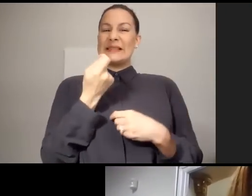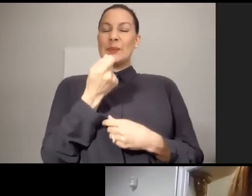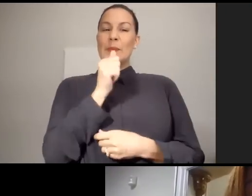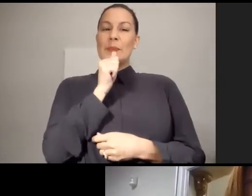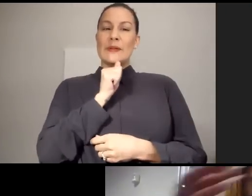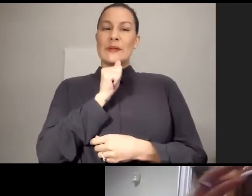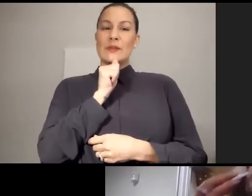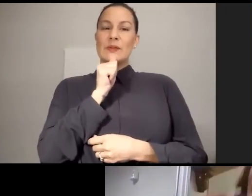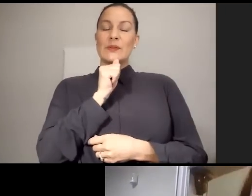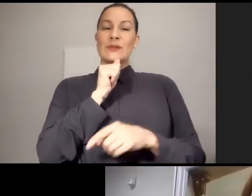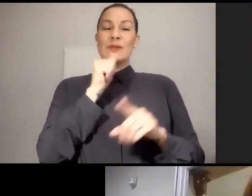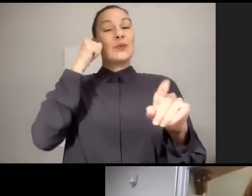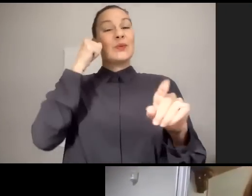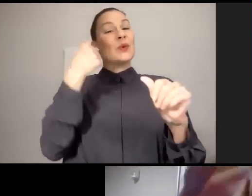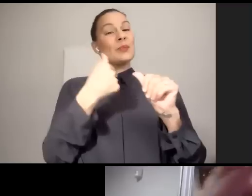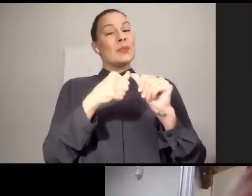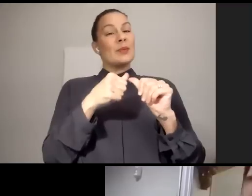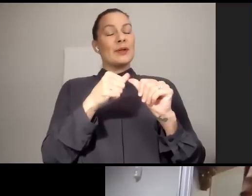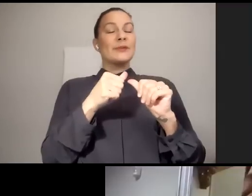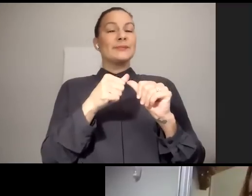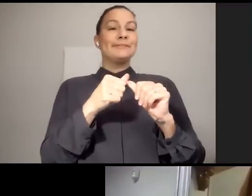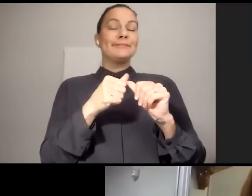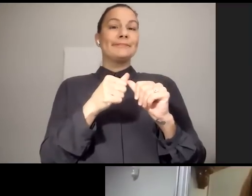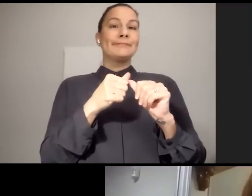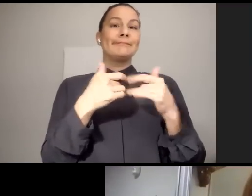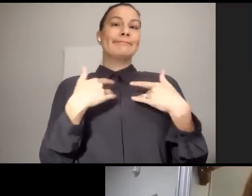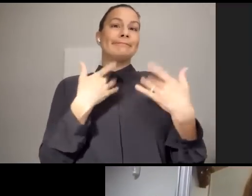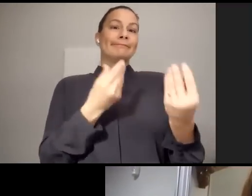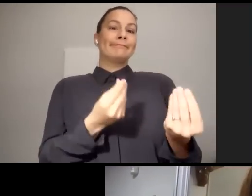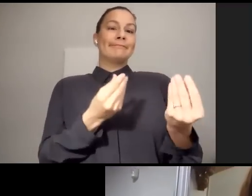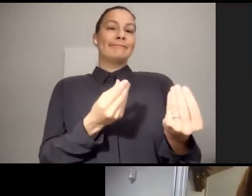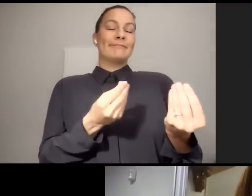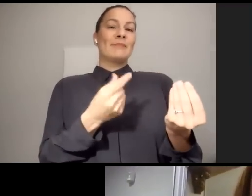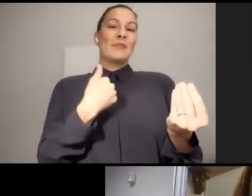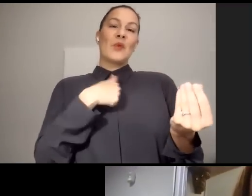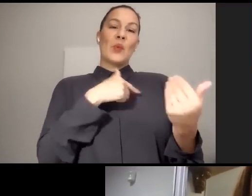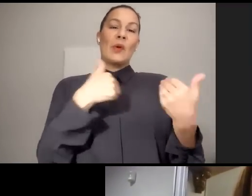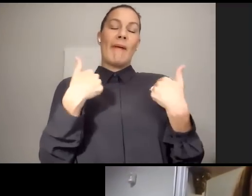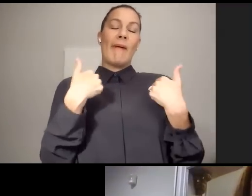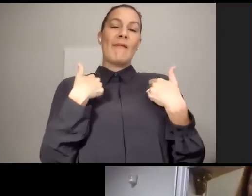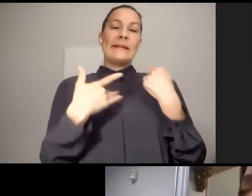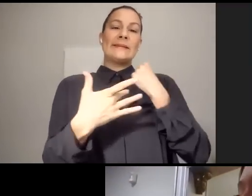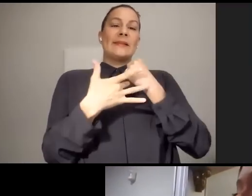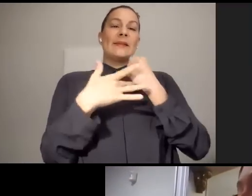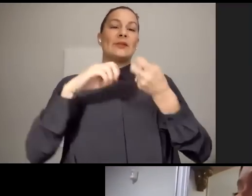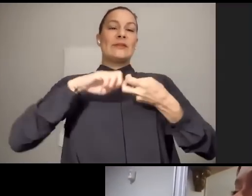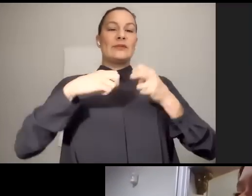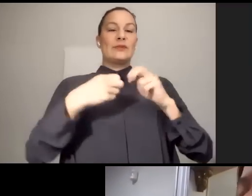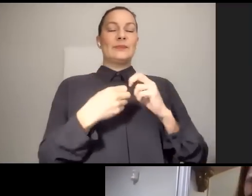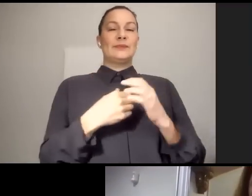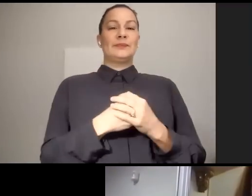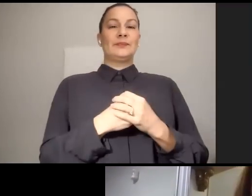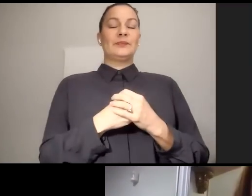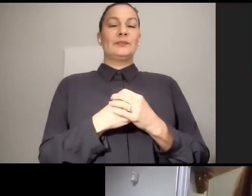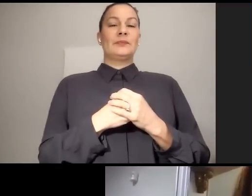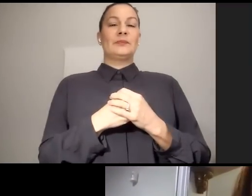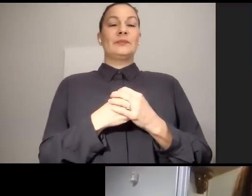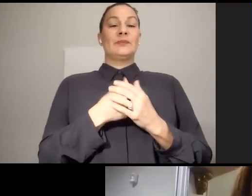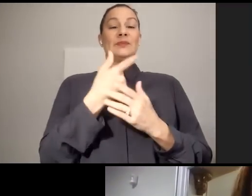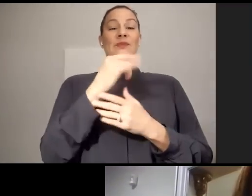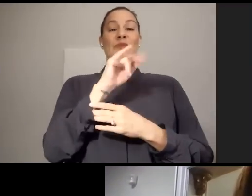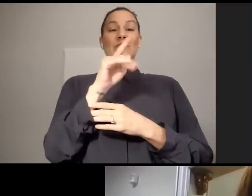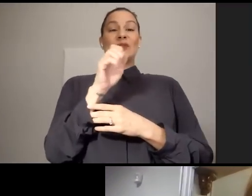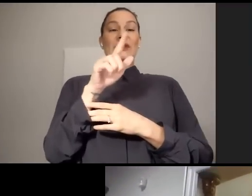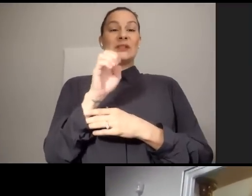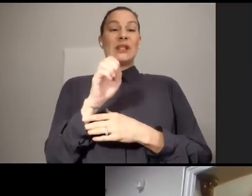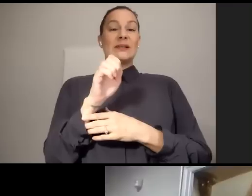Bear in mind, be compassionate. We are having a little bit of technical difficulties. Giselle's microphone is not working